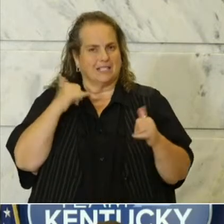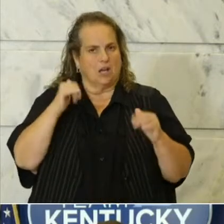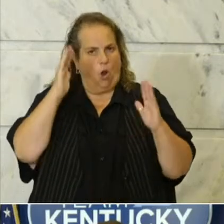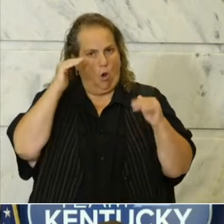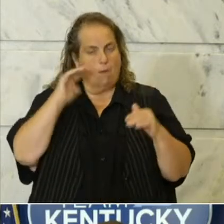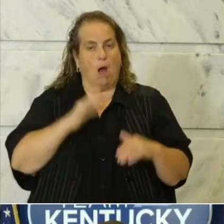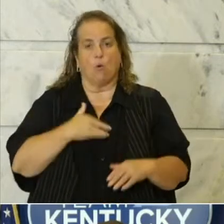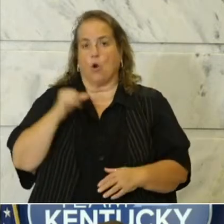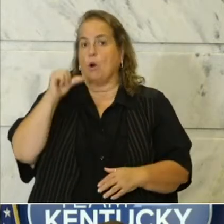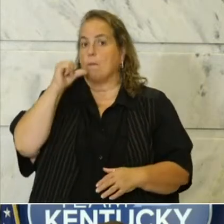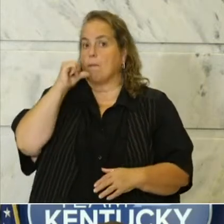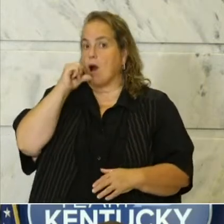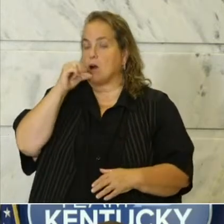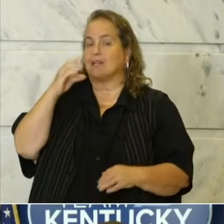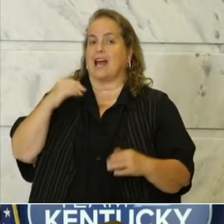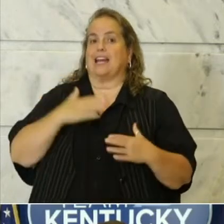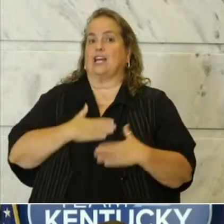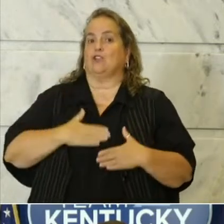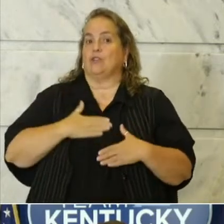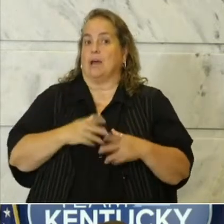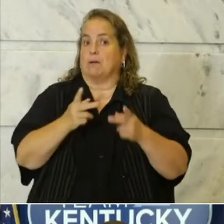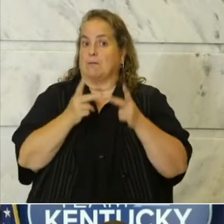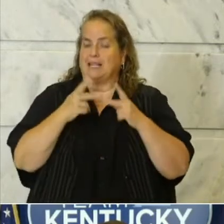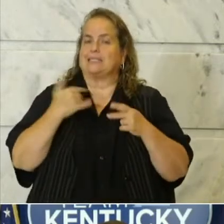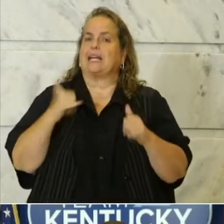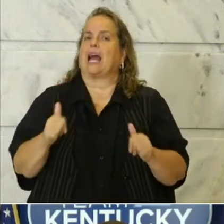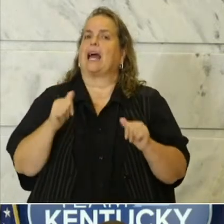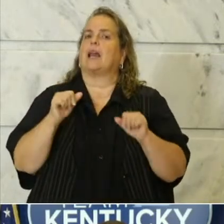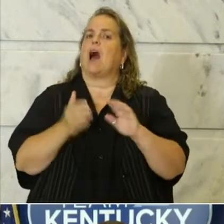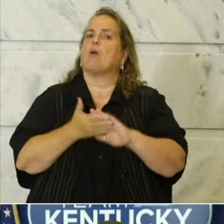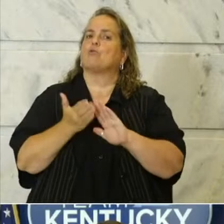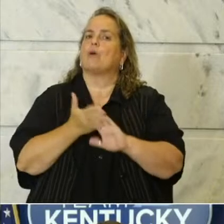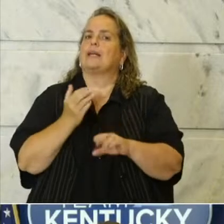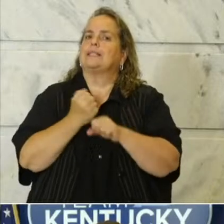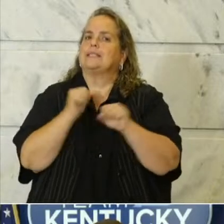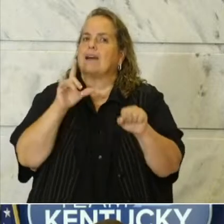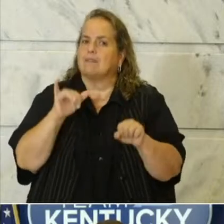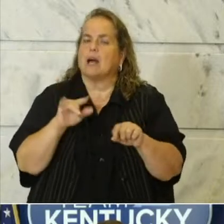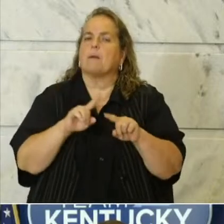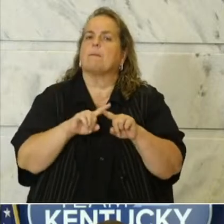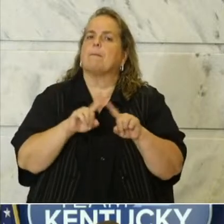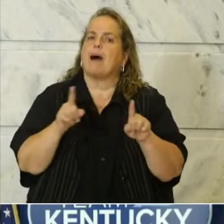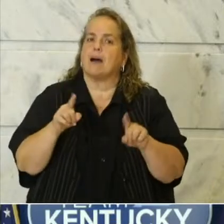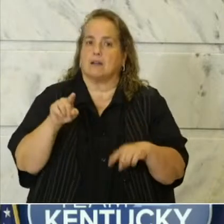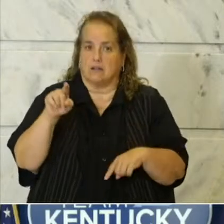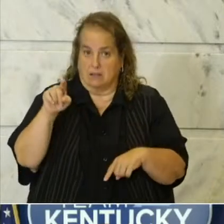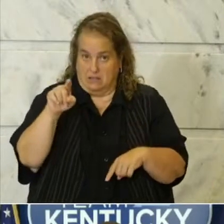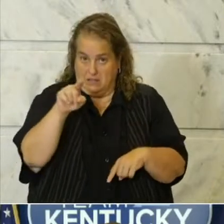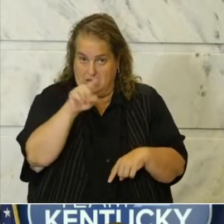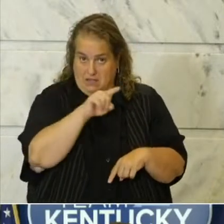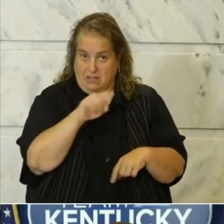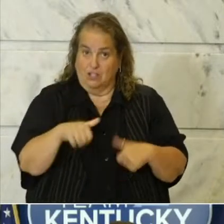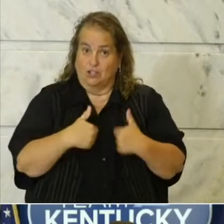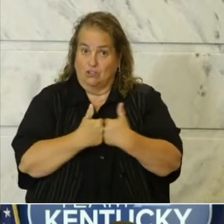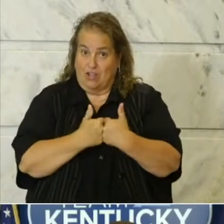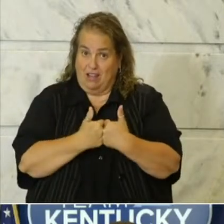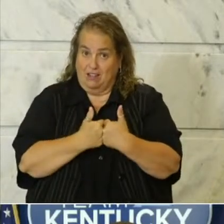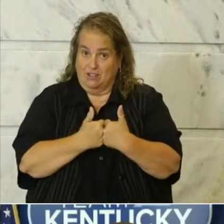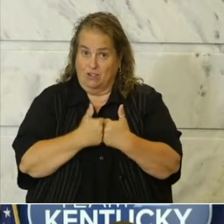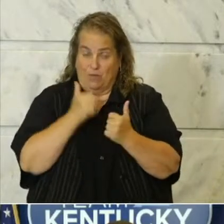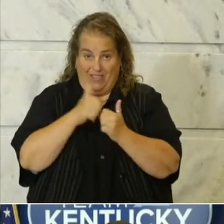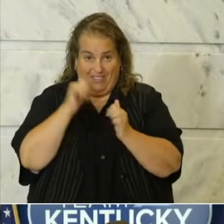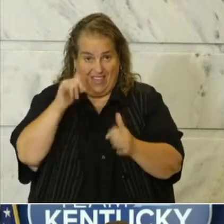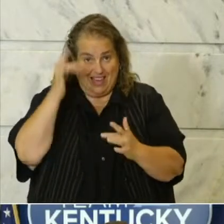entertainment venues, can operate safely, though it's incumbent on all of them. And the challenge with this disease,